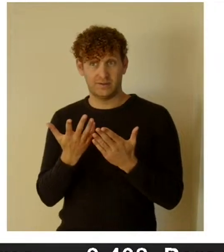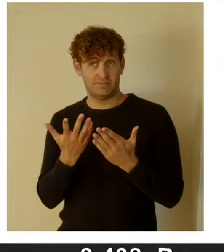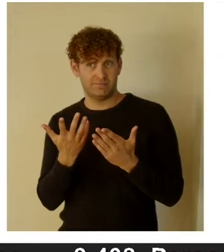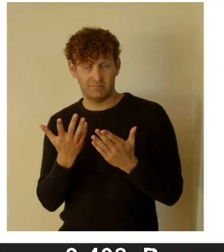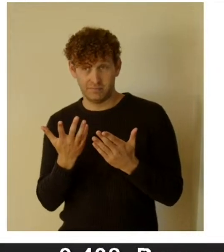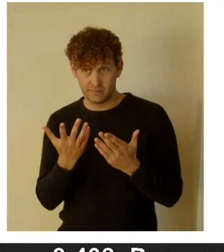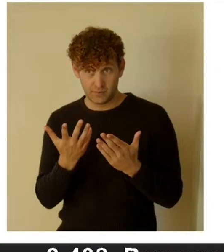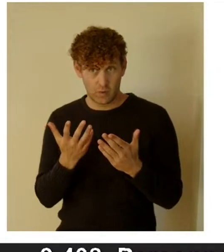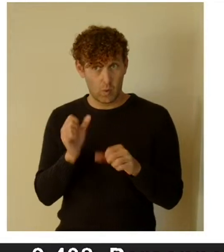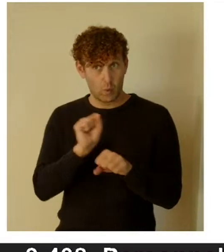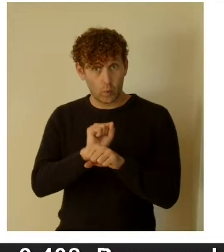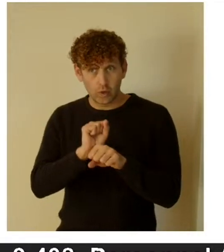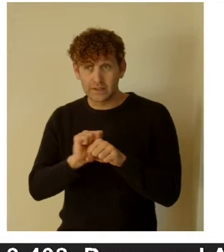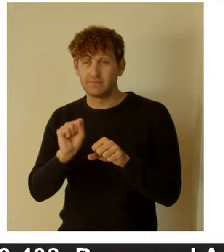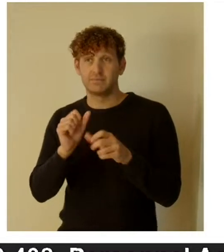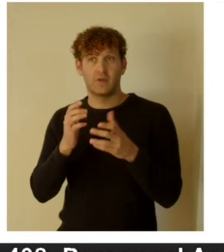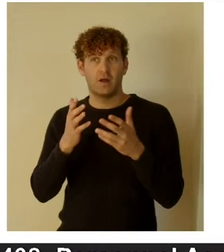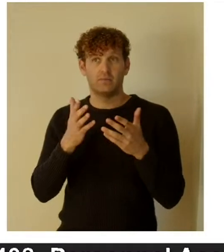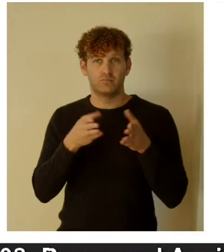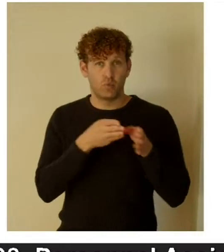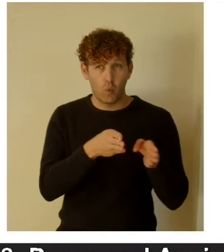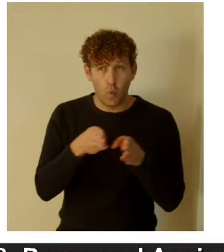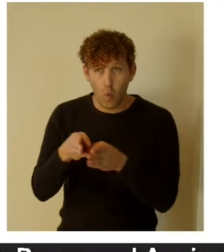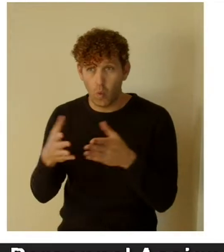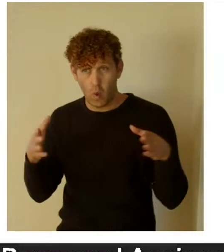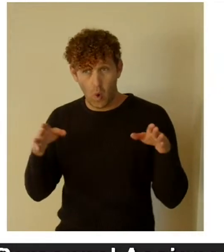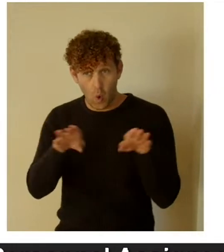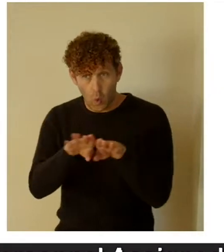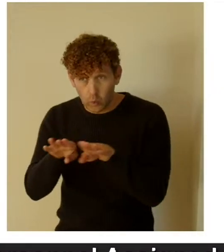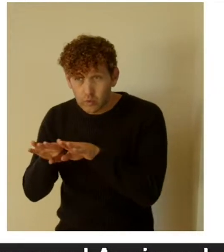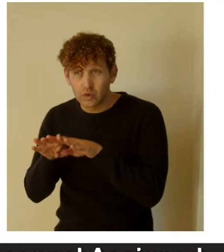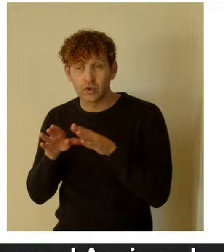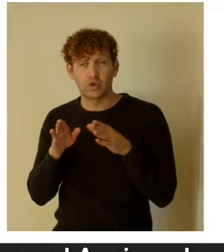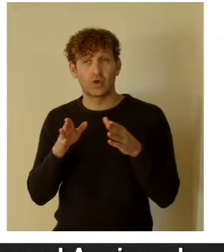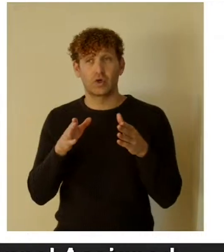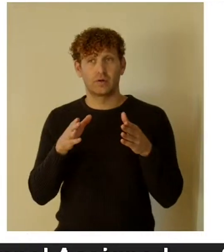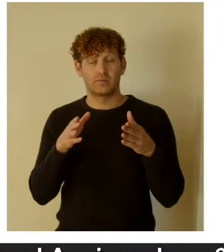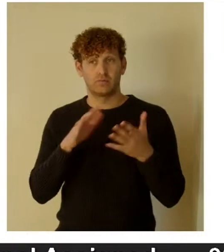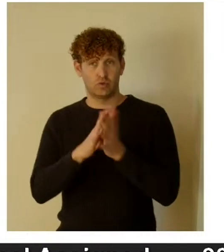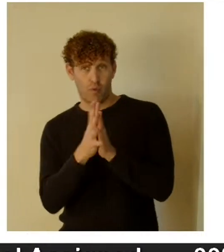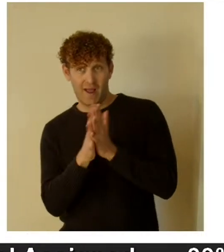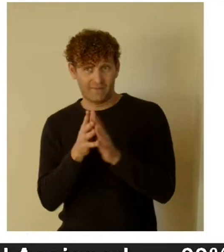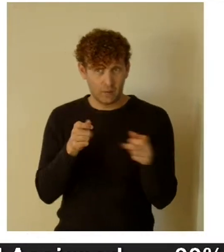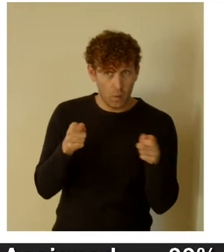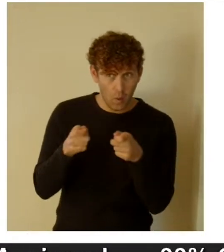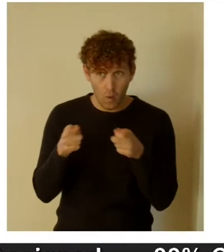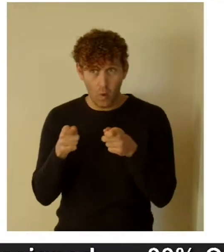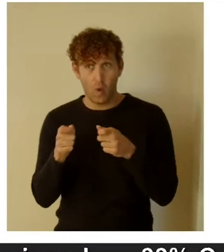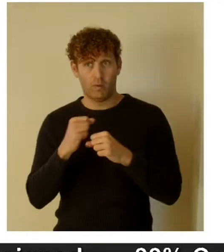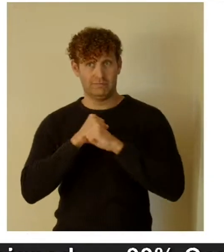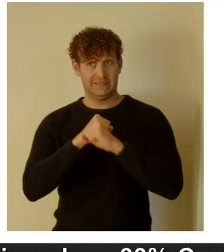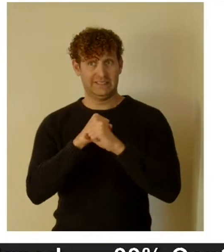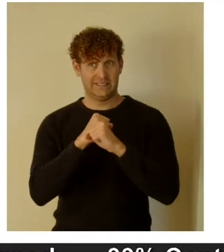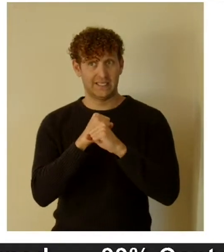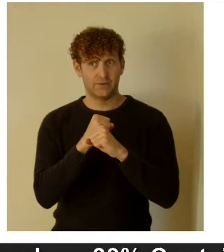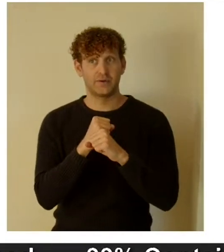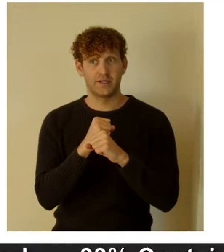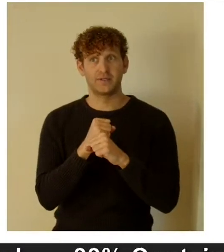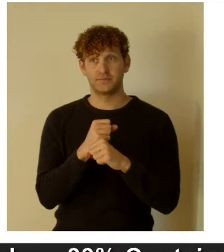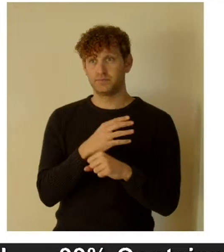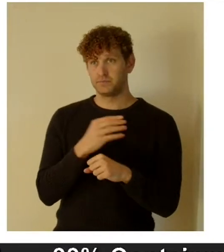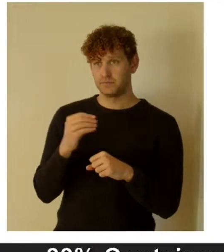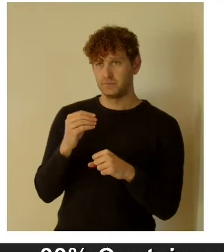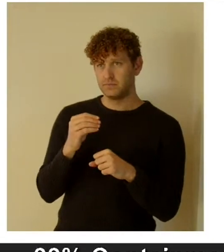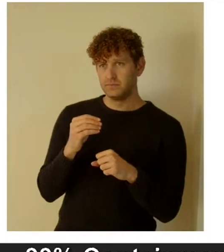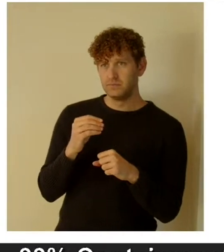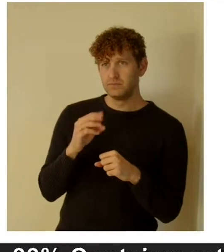closures, traffic control points, roving security, welfare checks, and even